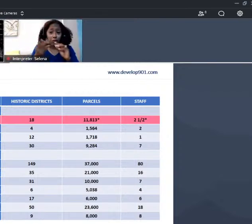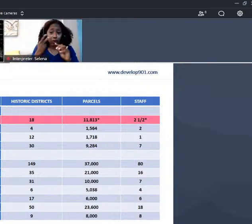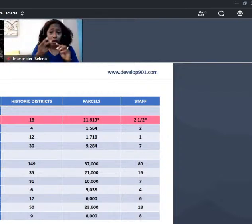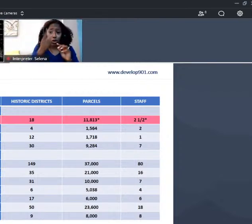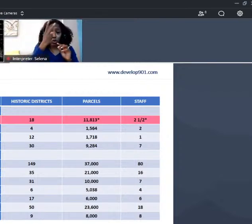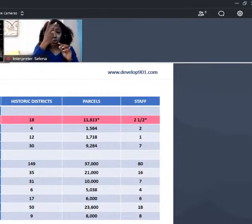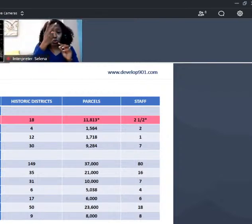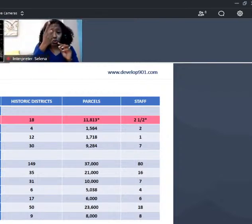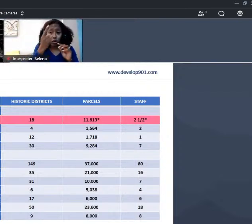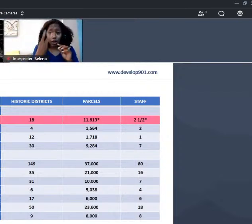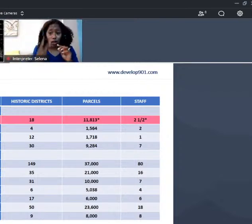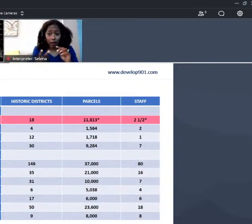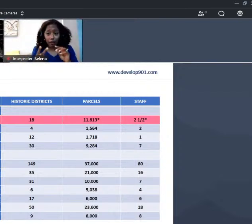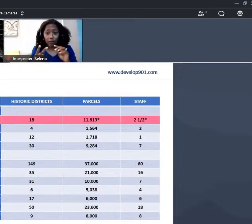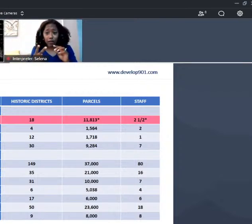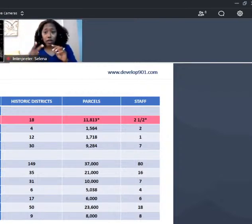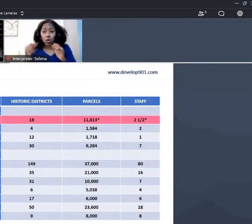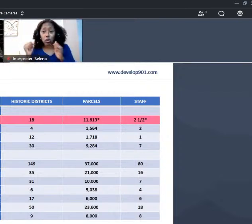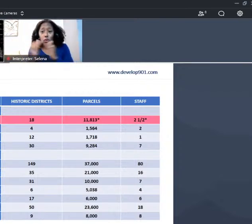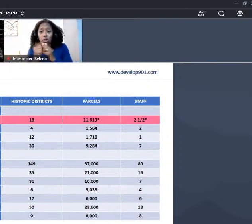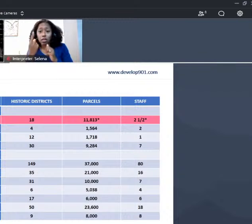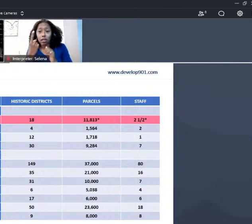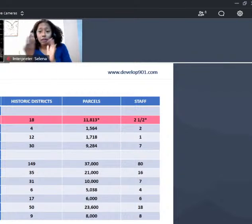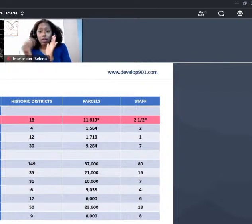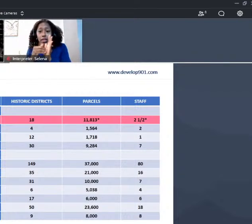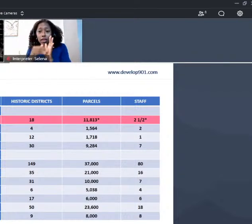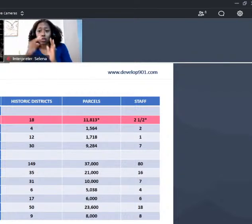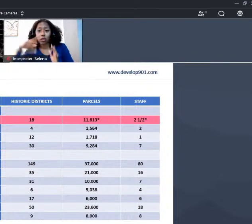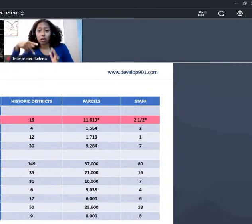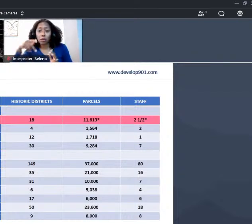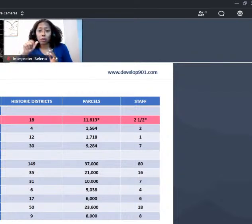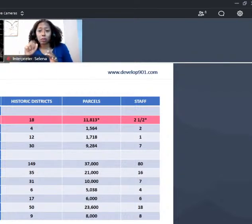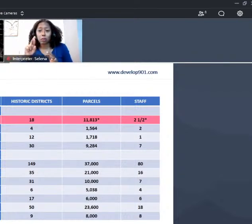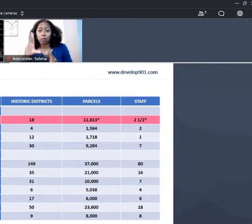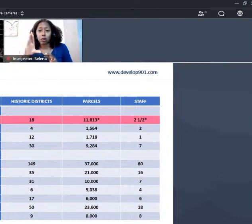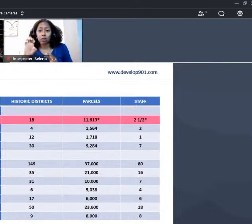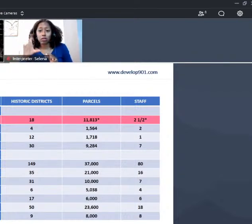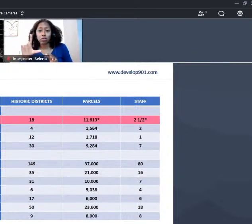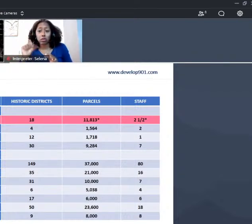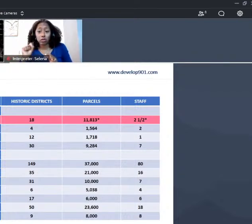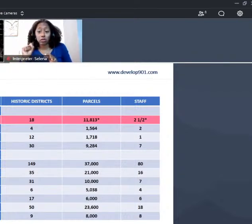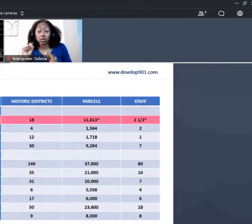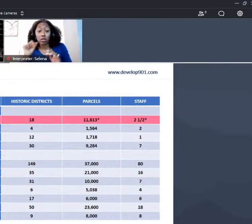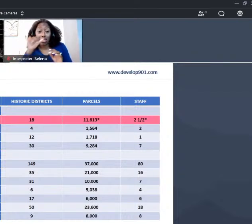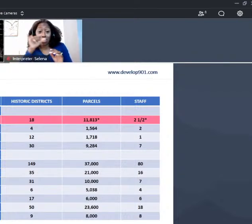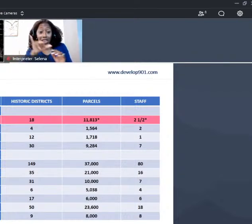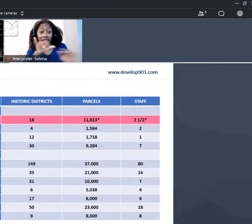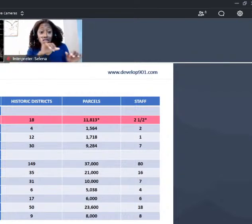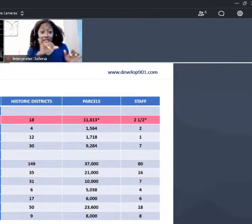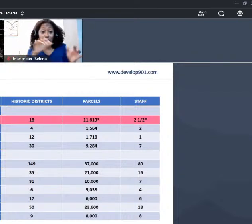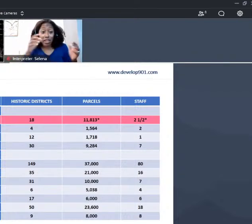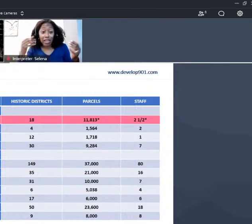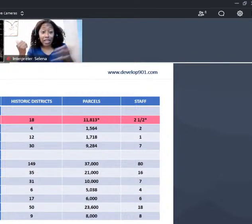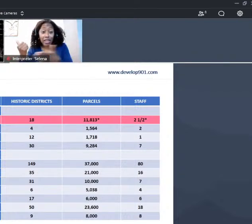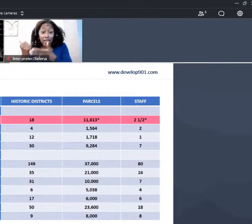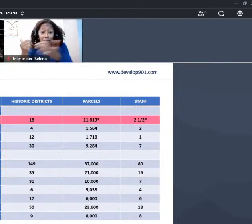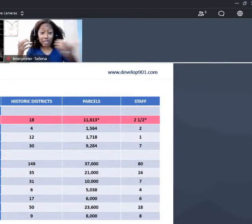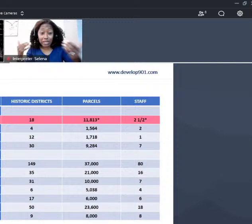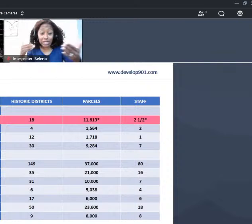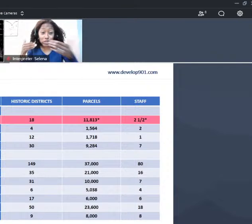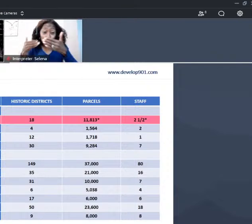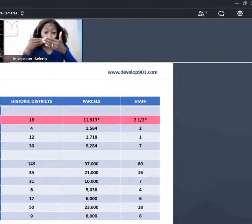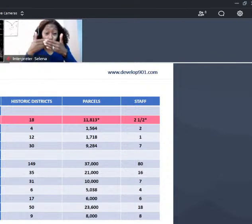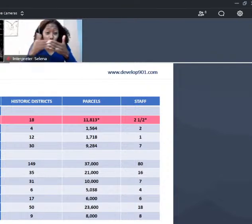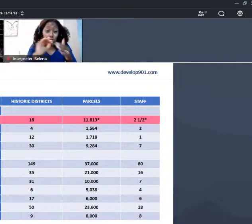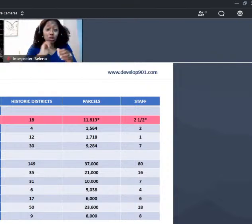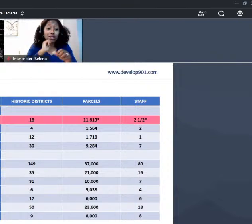2.5 with 11,000 parcels, doesn't really get us in line with our sister cities in Tennessee. We have